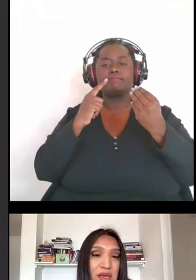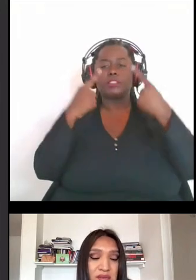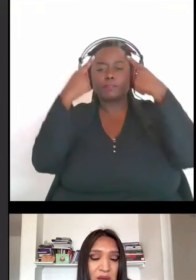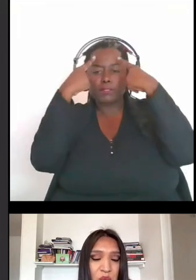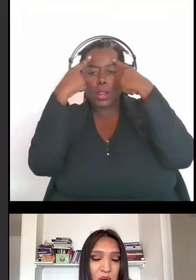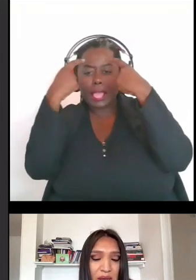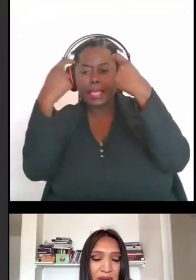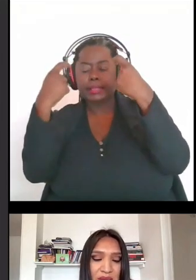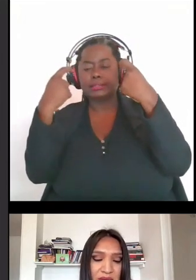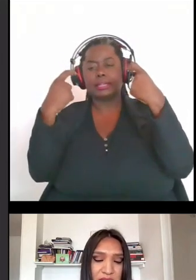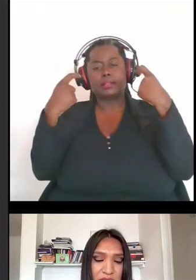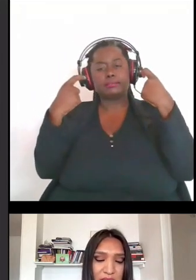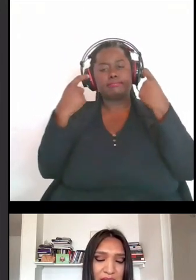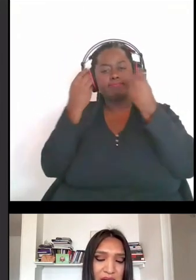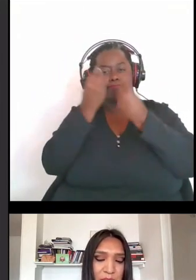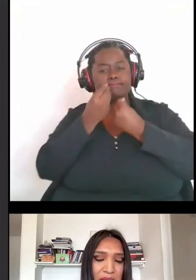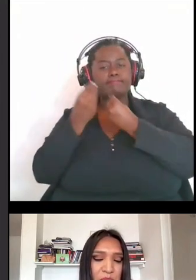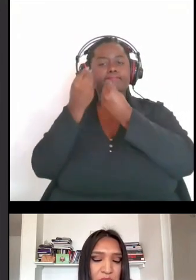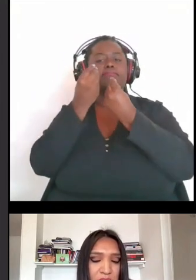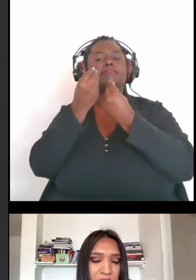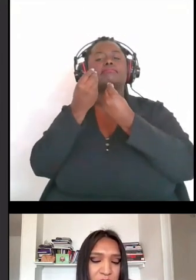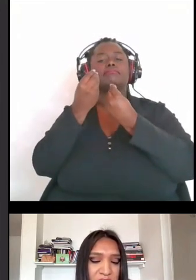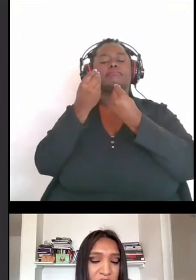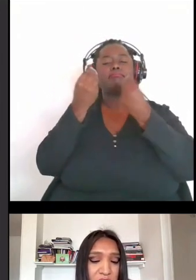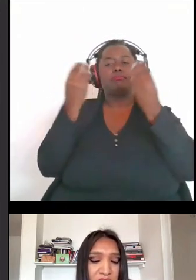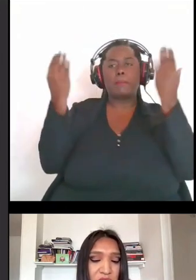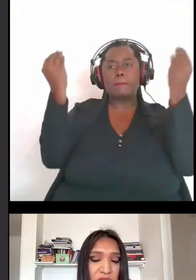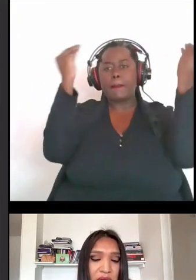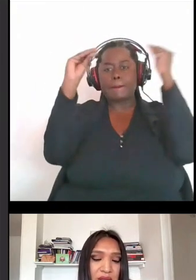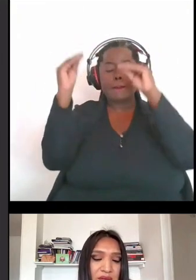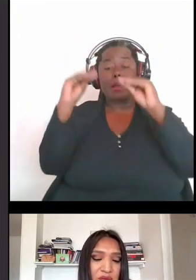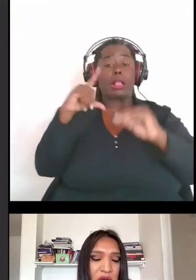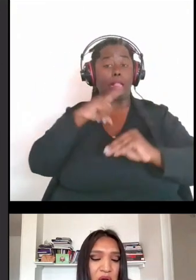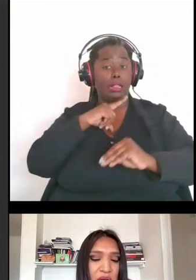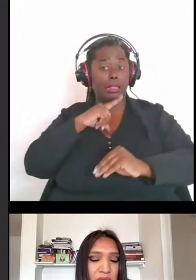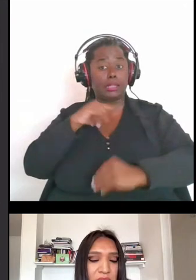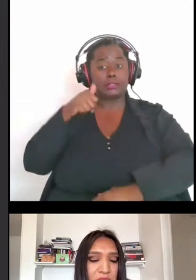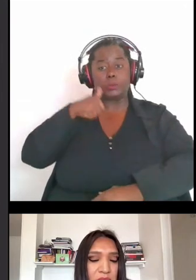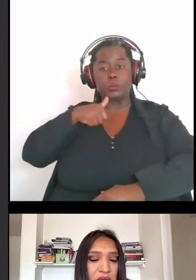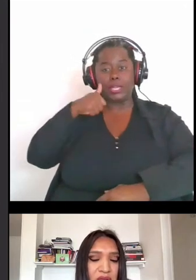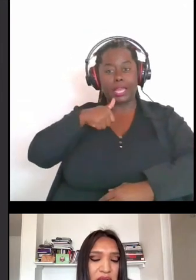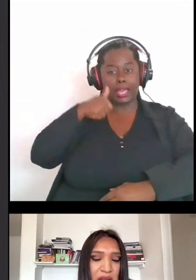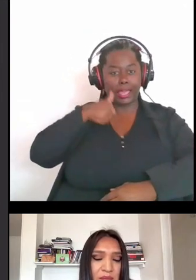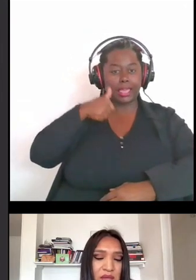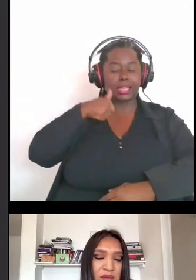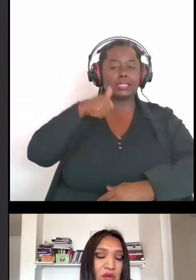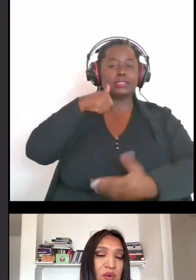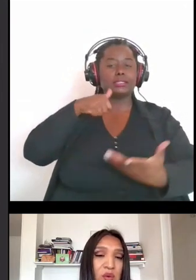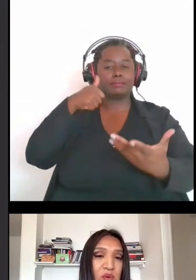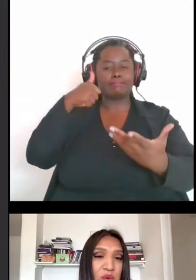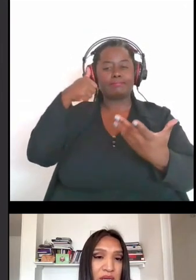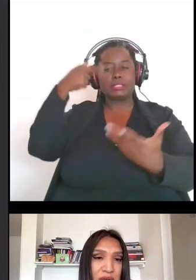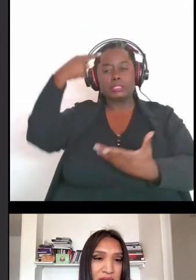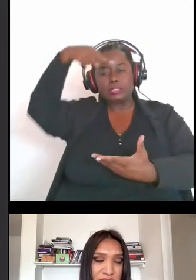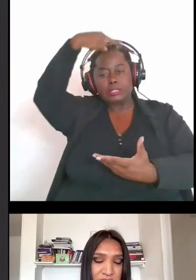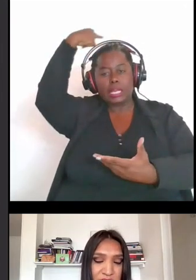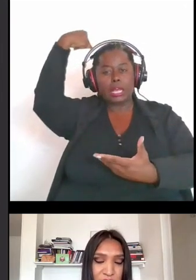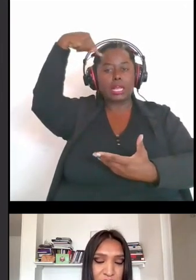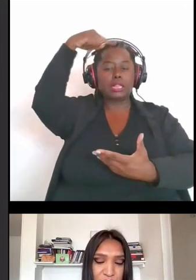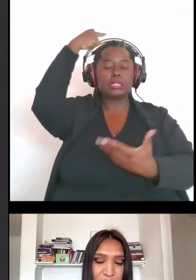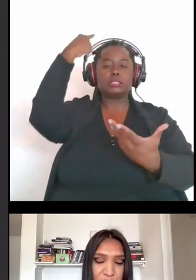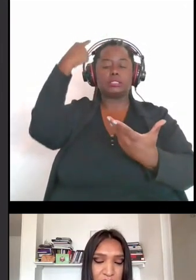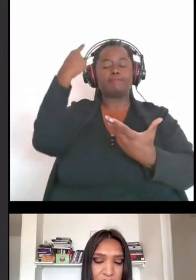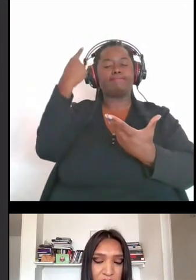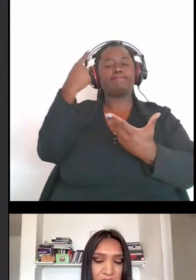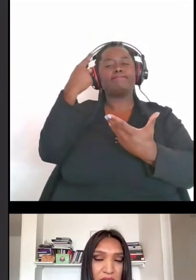are Blended in this dispute of a privileged space the Saints you see women they